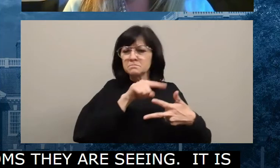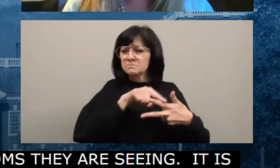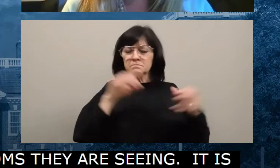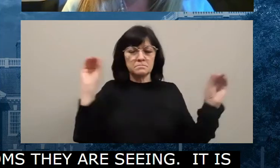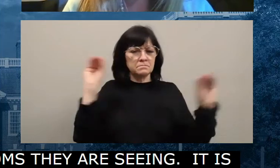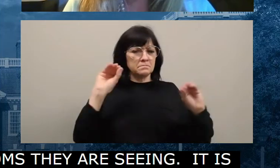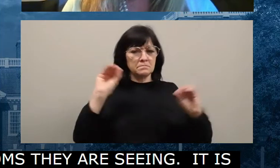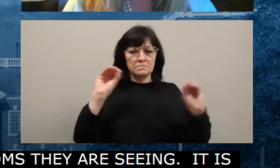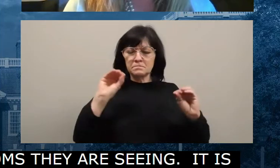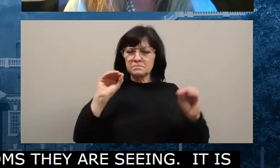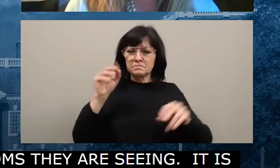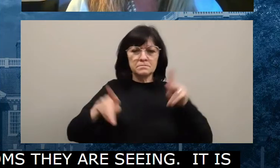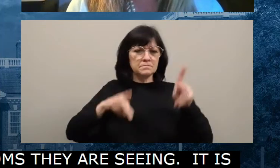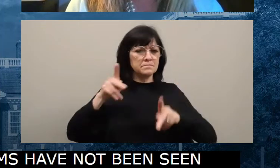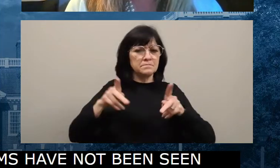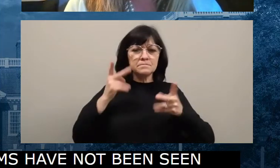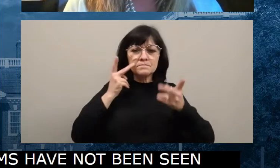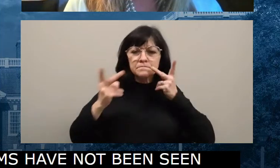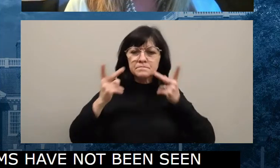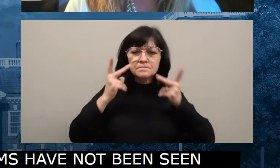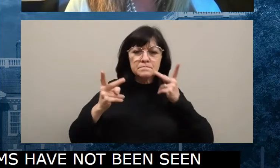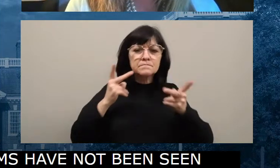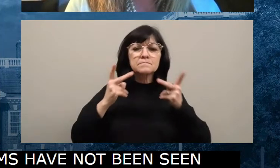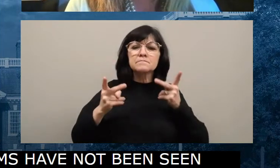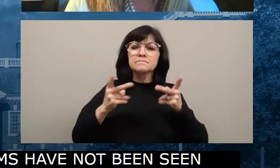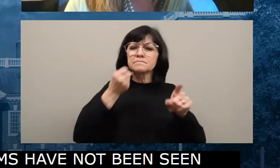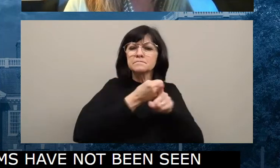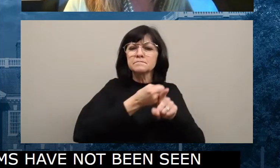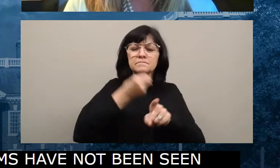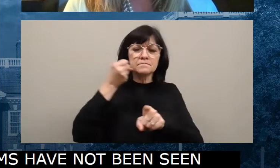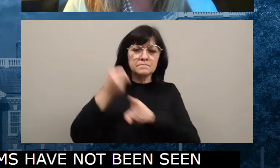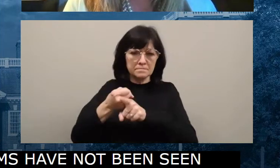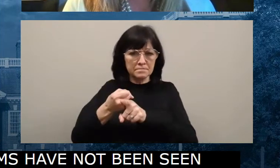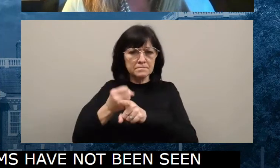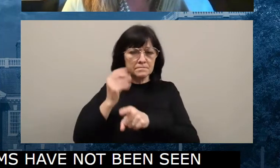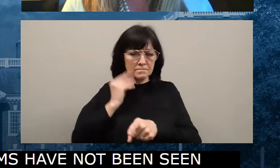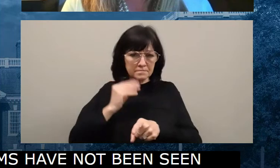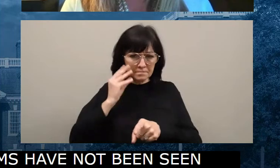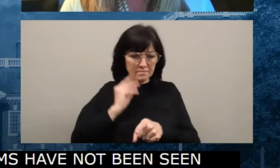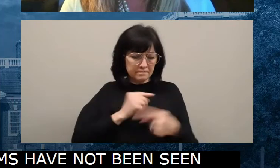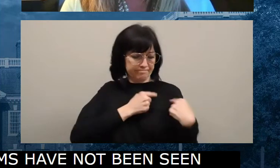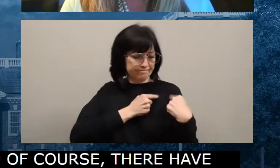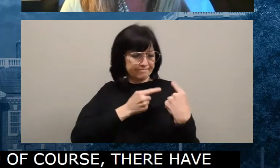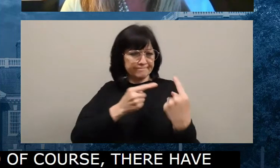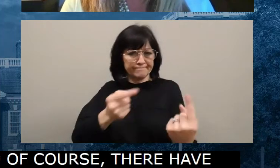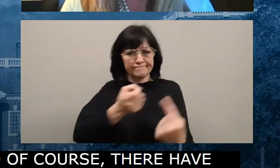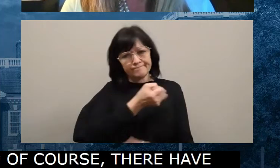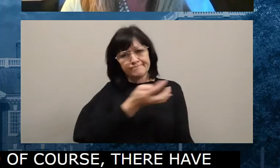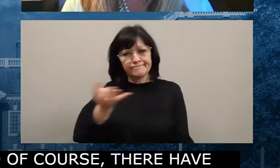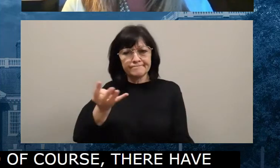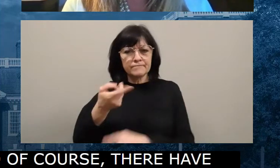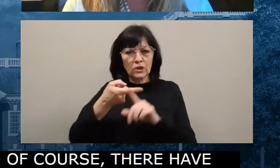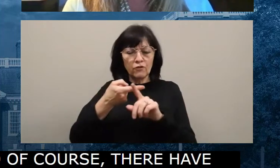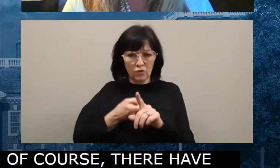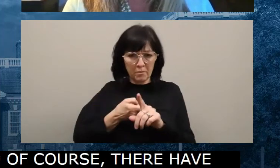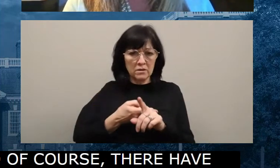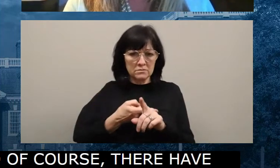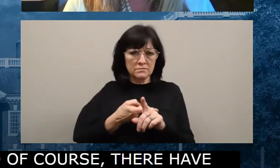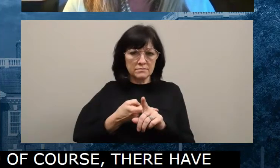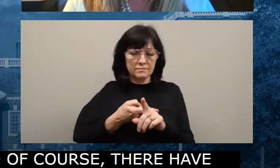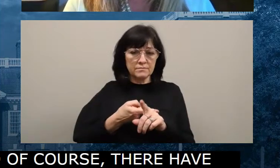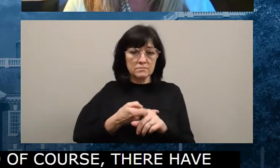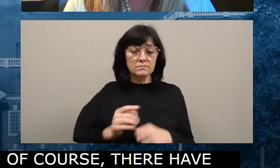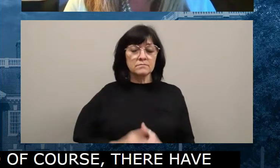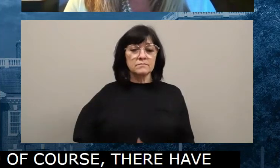those vaccines over the past few months. So while currently the